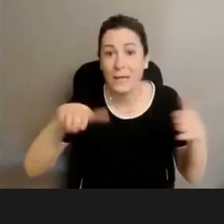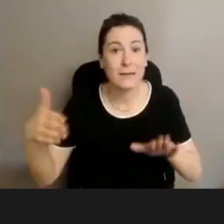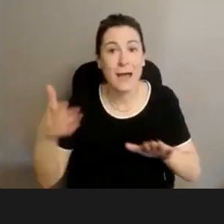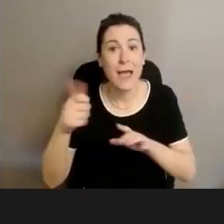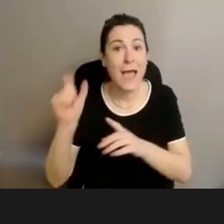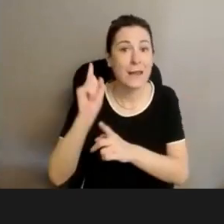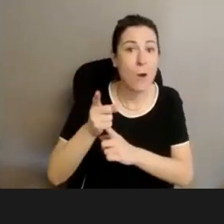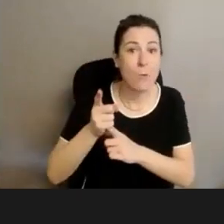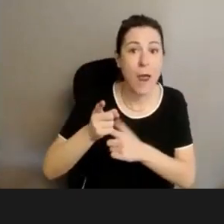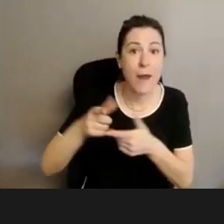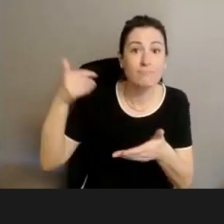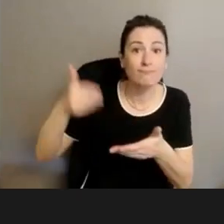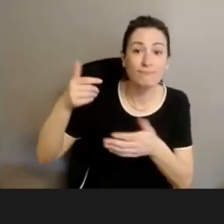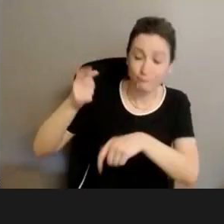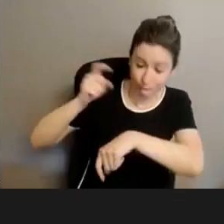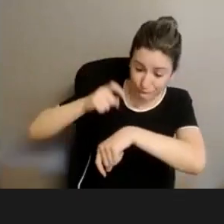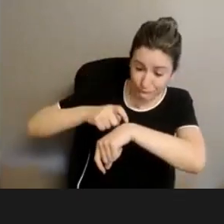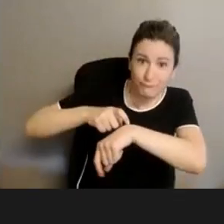treated in those ways.